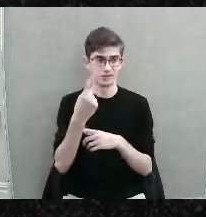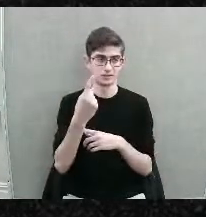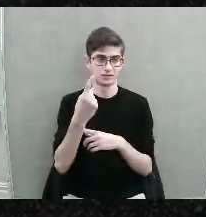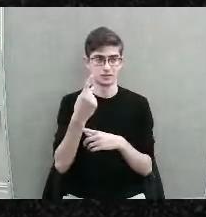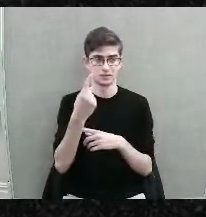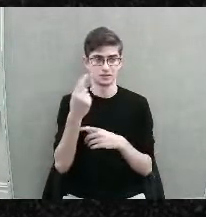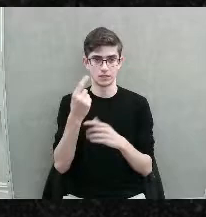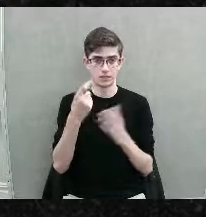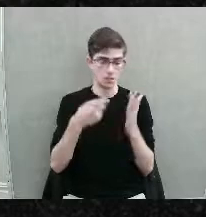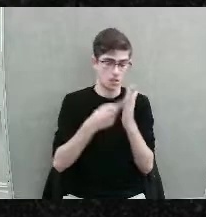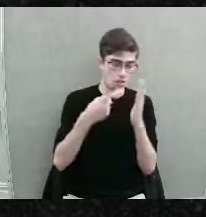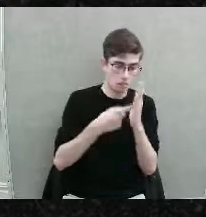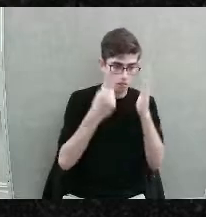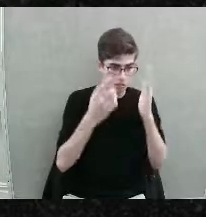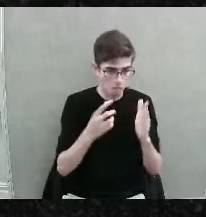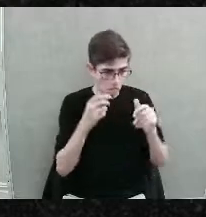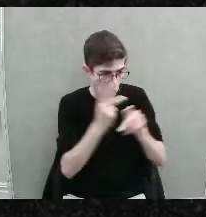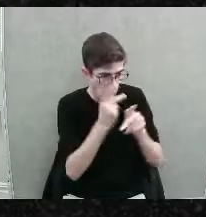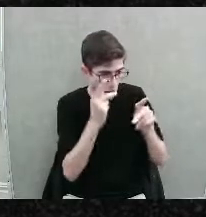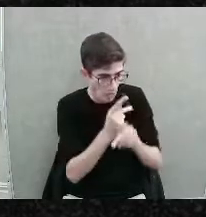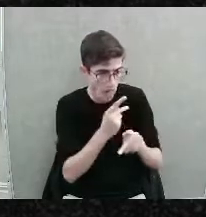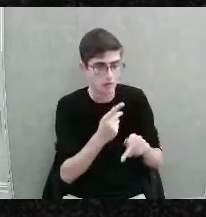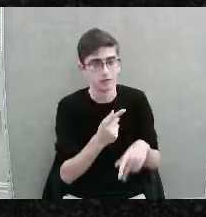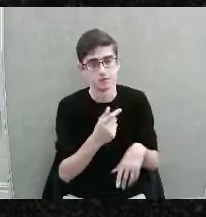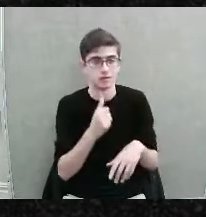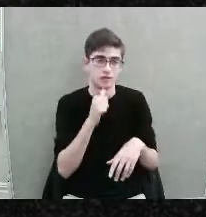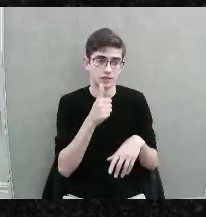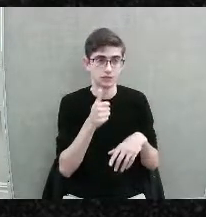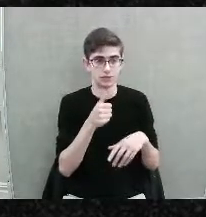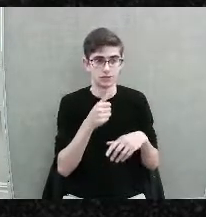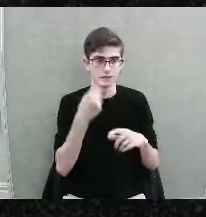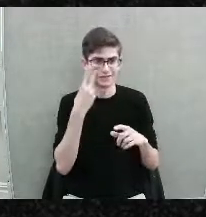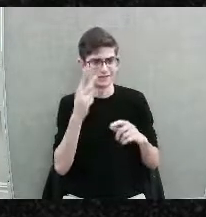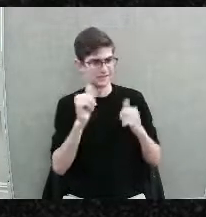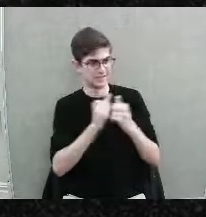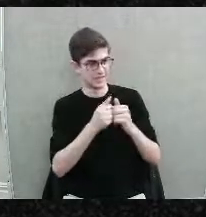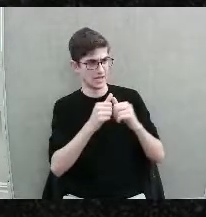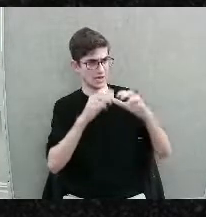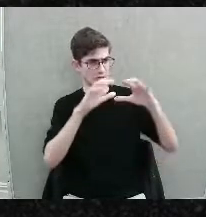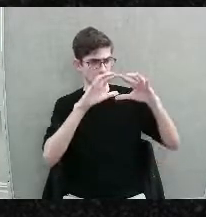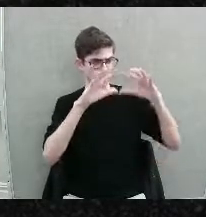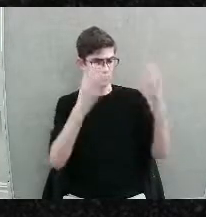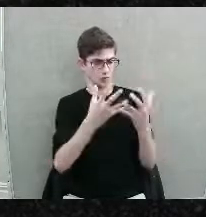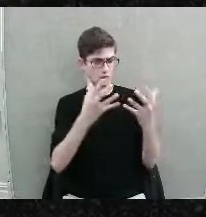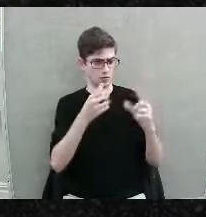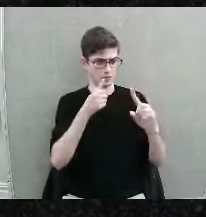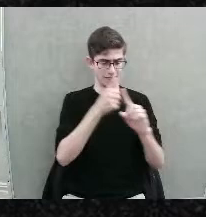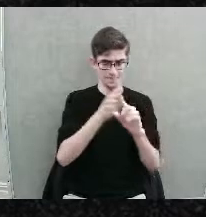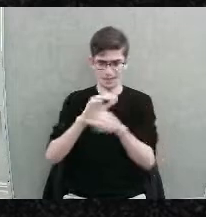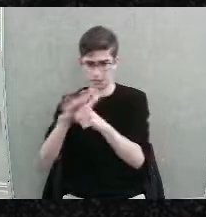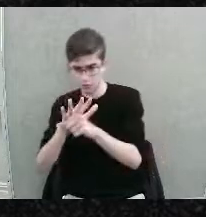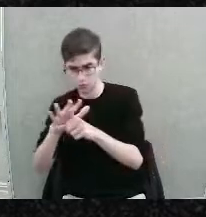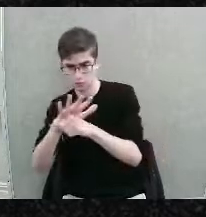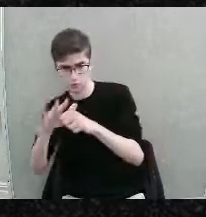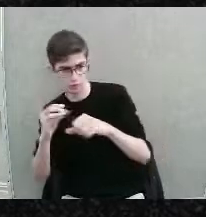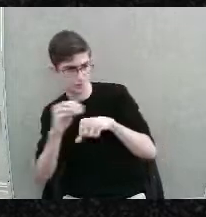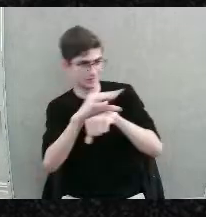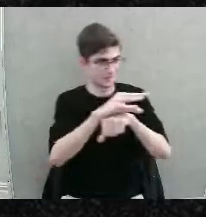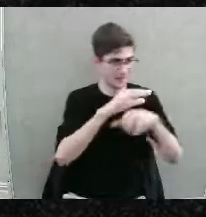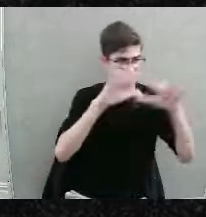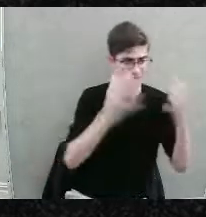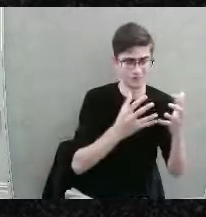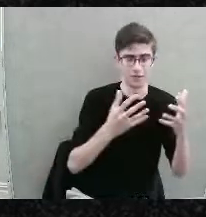anthropologists, sociologists have done before, which is, you know, looking at the impact of the global on the local or the global, right? And it's not that we're not interested in